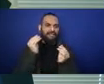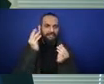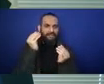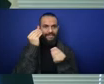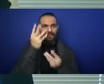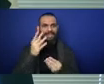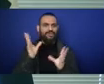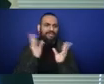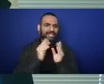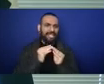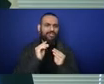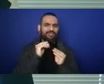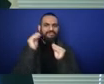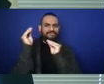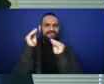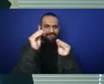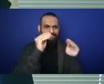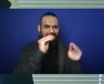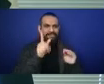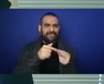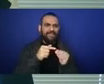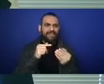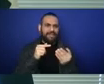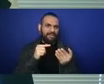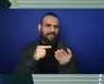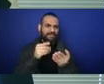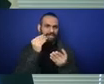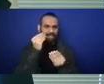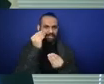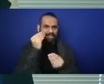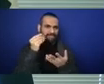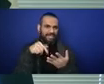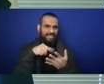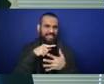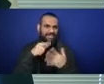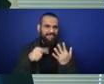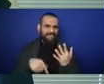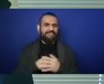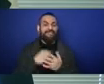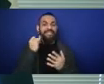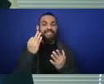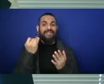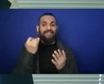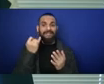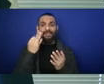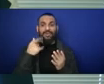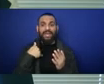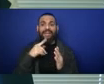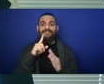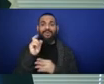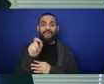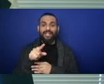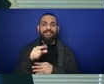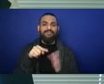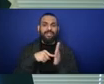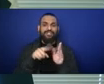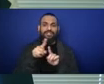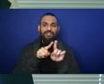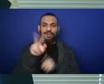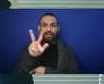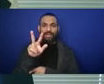I urge El Pasoans to ask their questions. We will put all the information up on our website, and we will continue to have events and